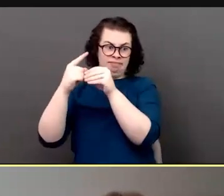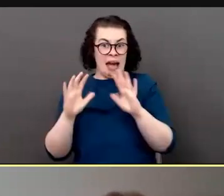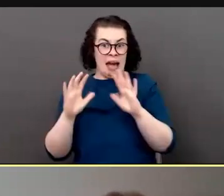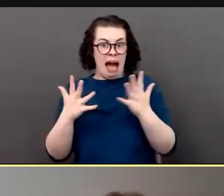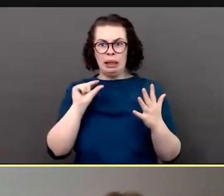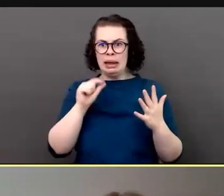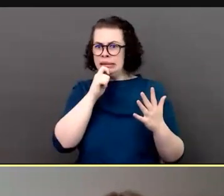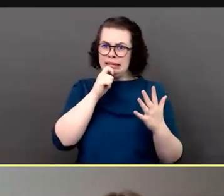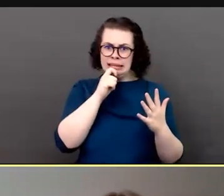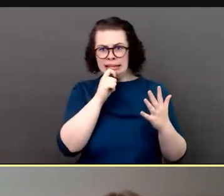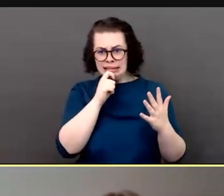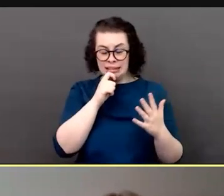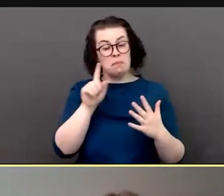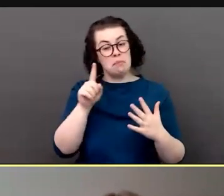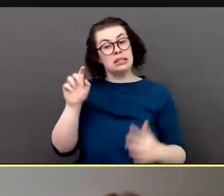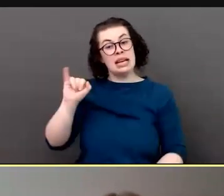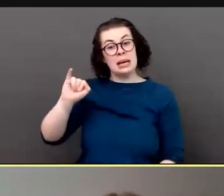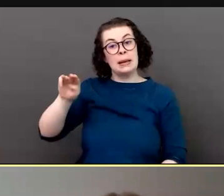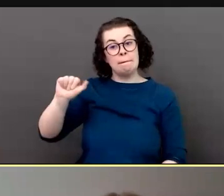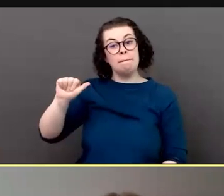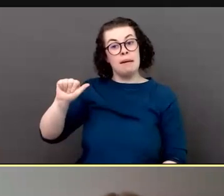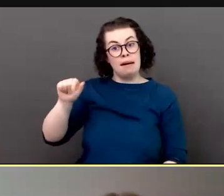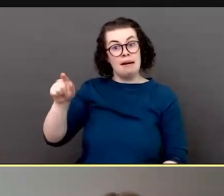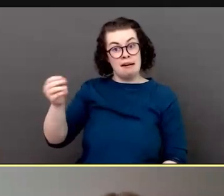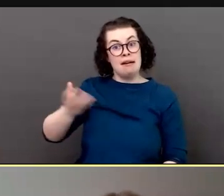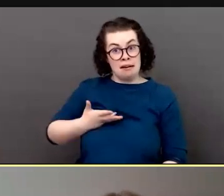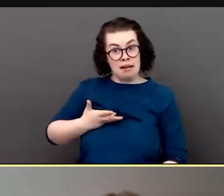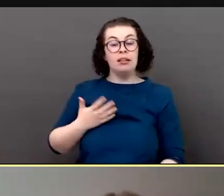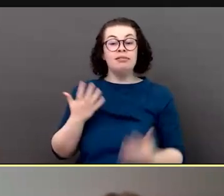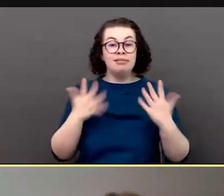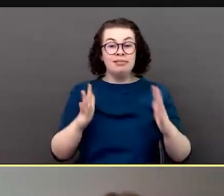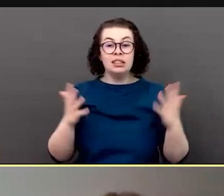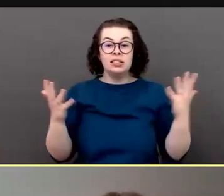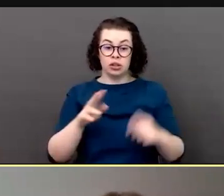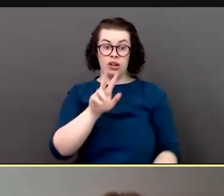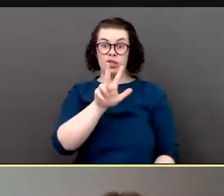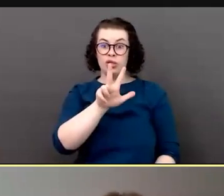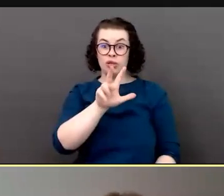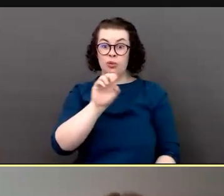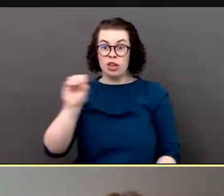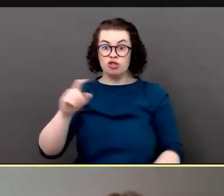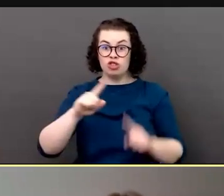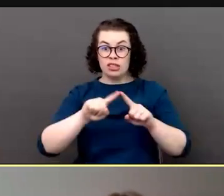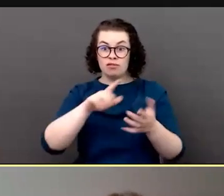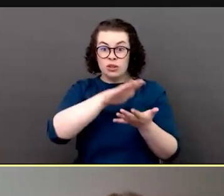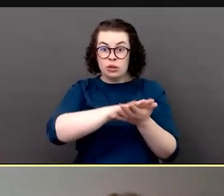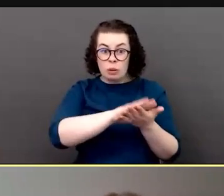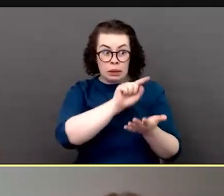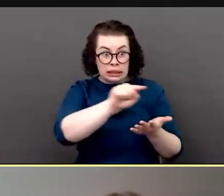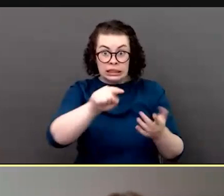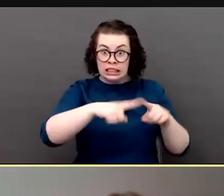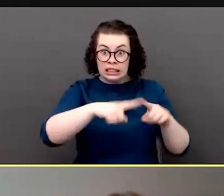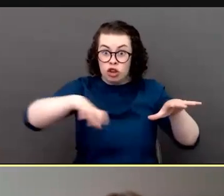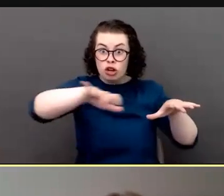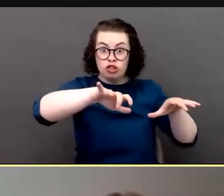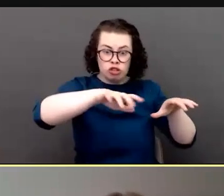IMA, that over 300 different documents were identified and analyzed. Your work,